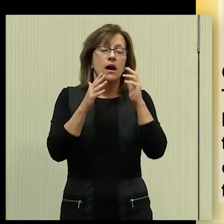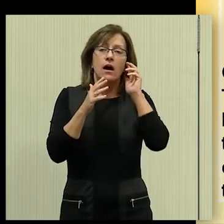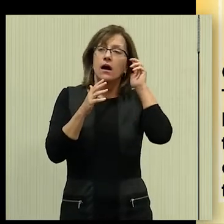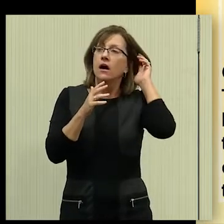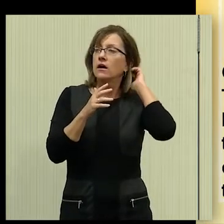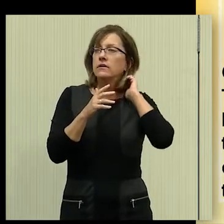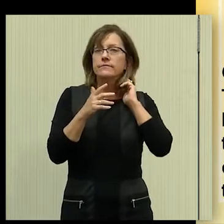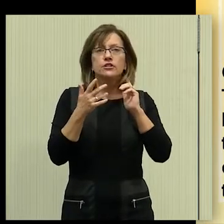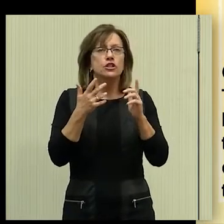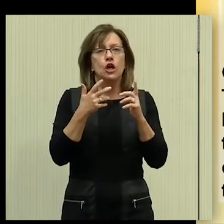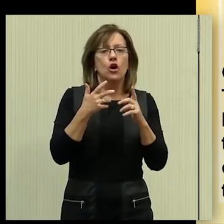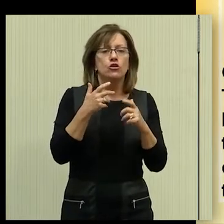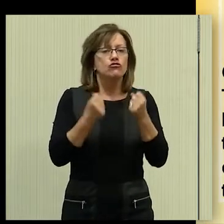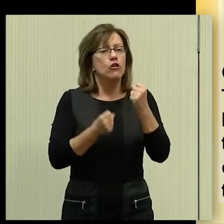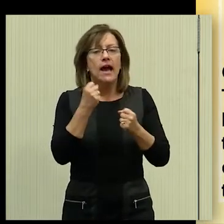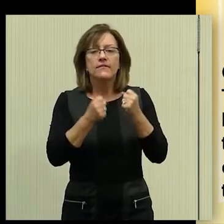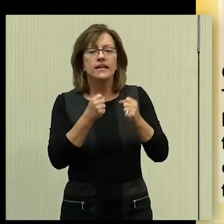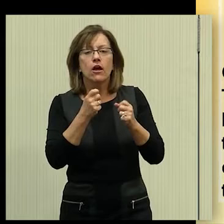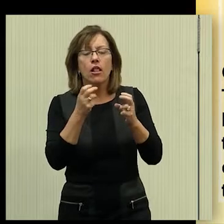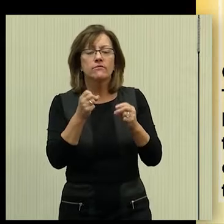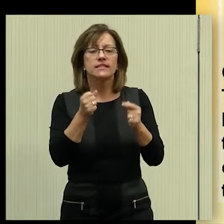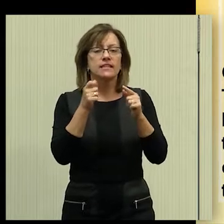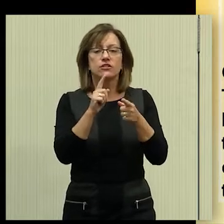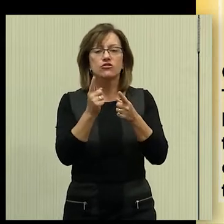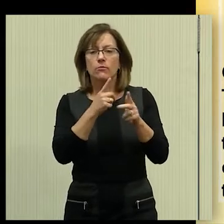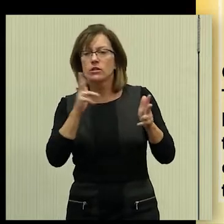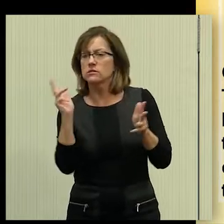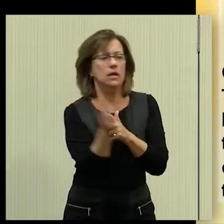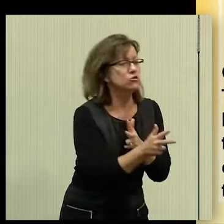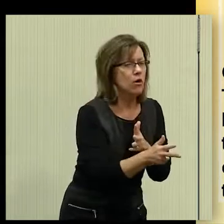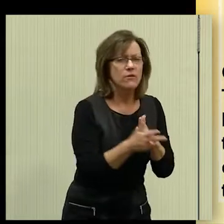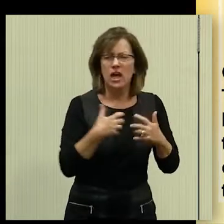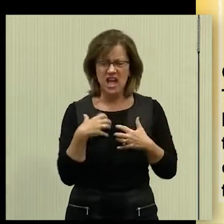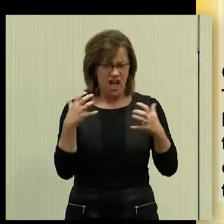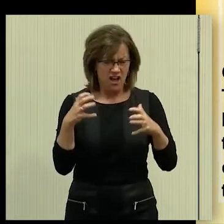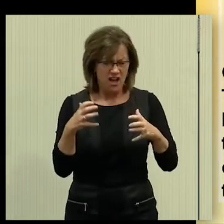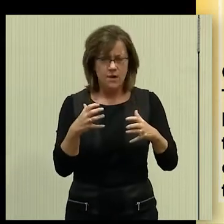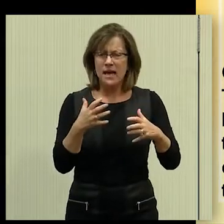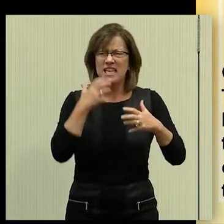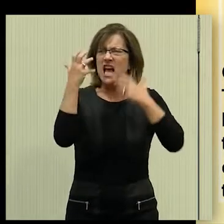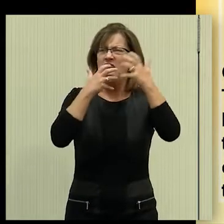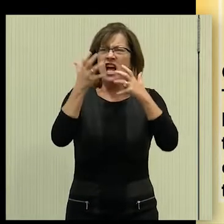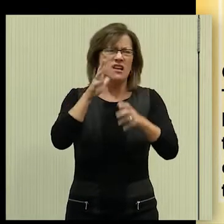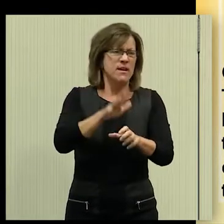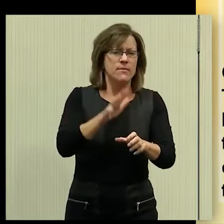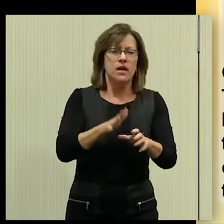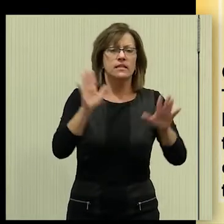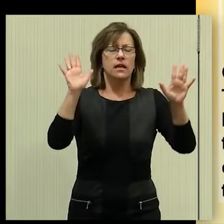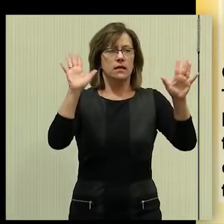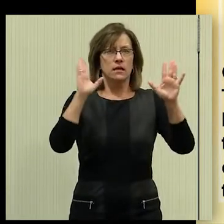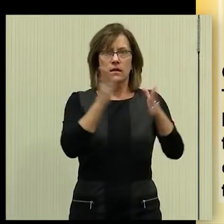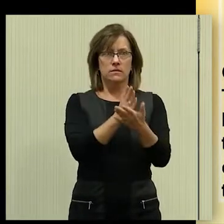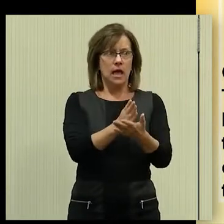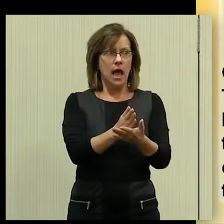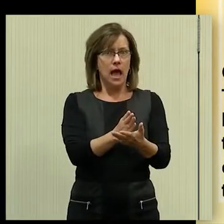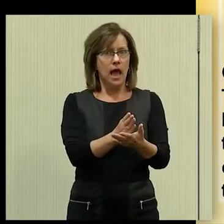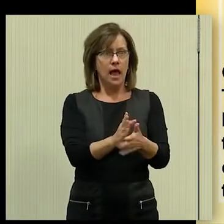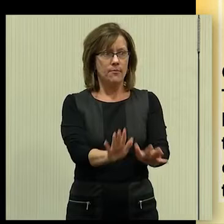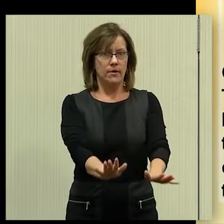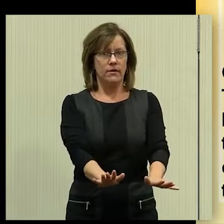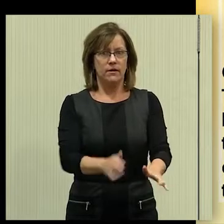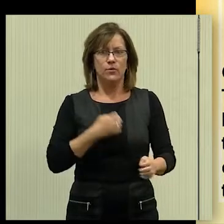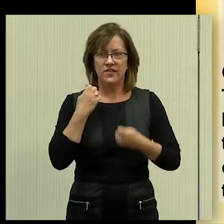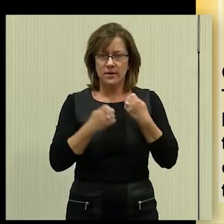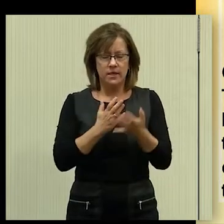someone cuts you off, and right away you might get tense in the car, you might start yelling or beeping your horn. It's like getting yourself to stop right there at that